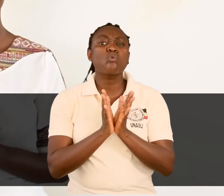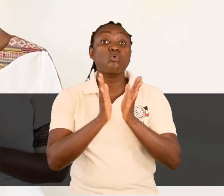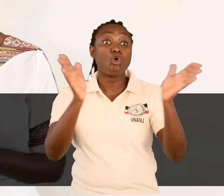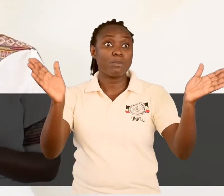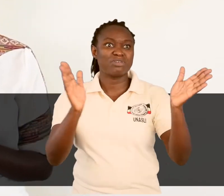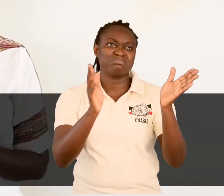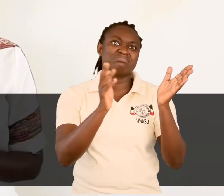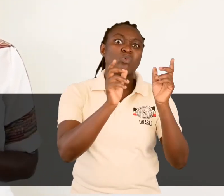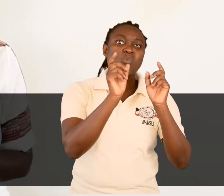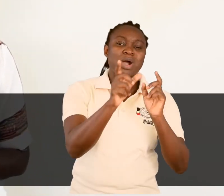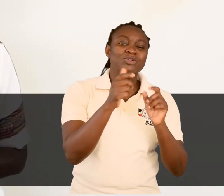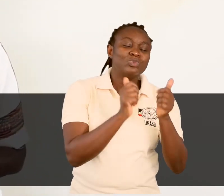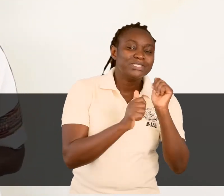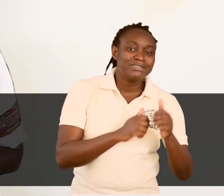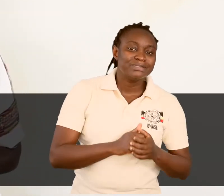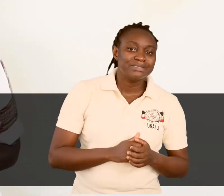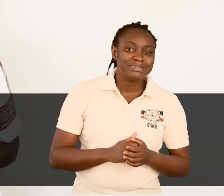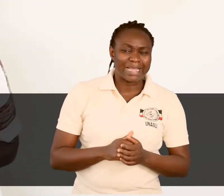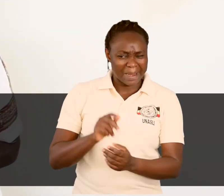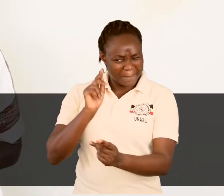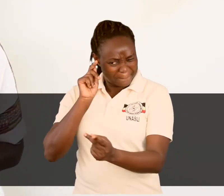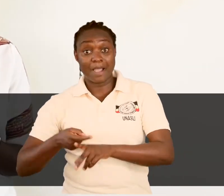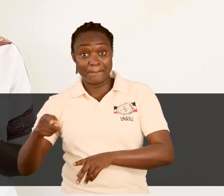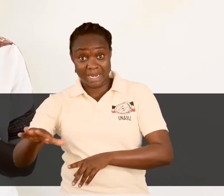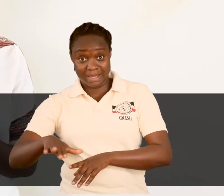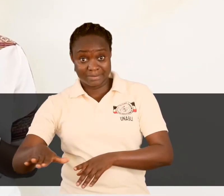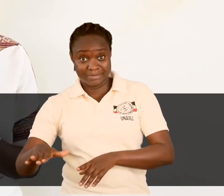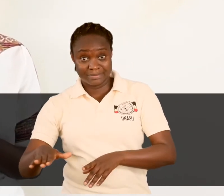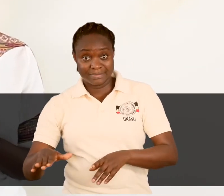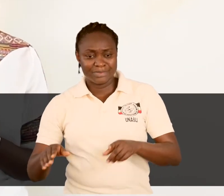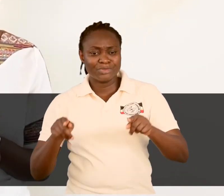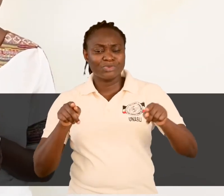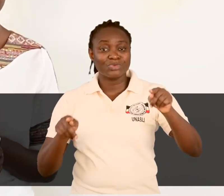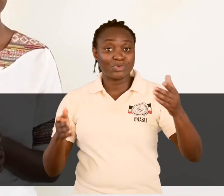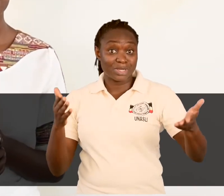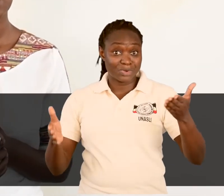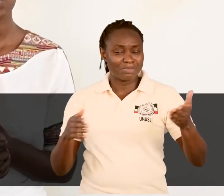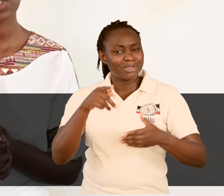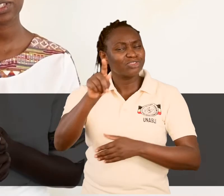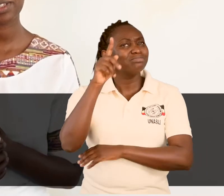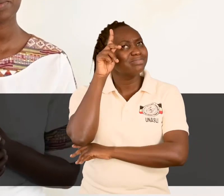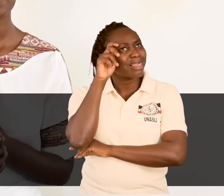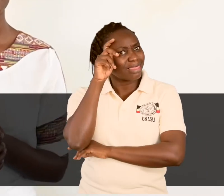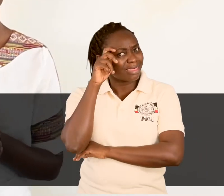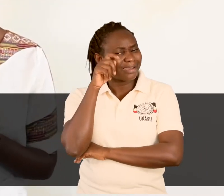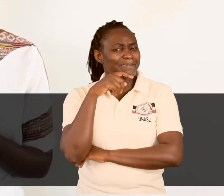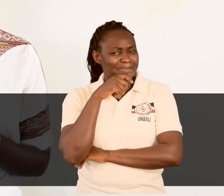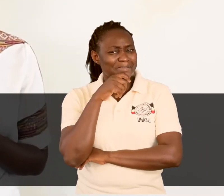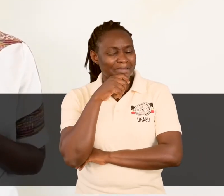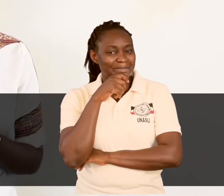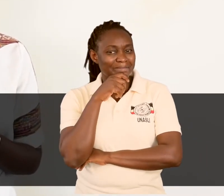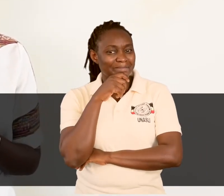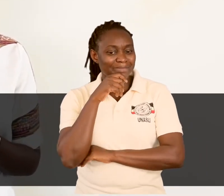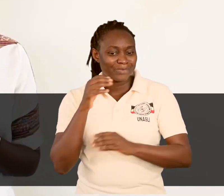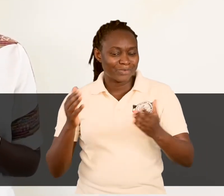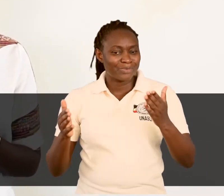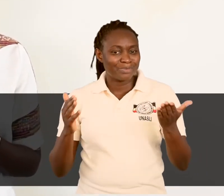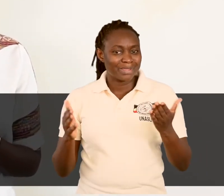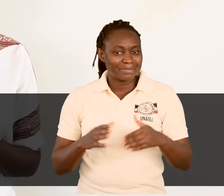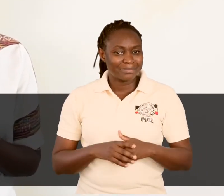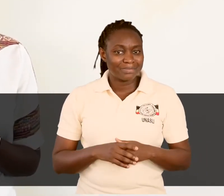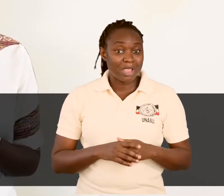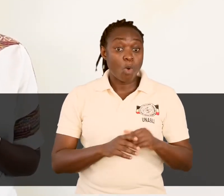which one is a proper noun? Thank you very much for thinking about it. The